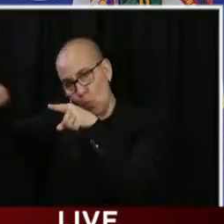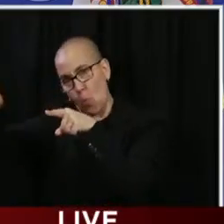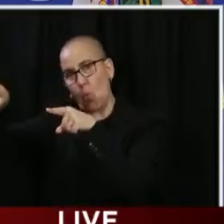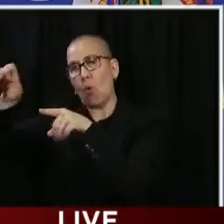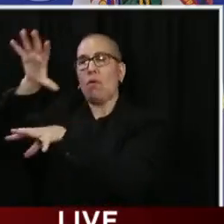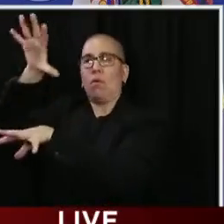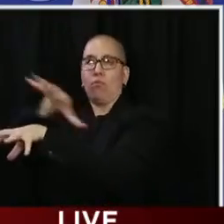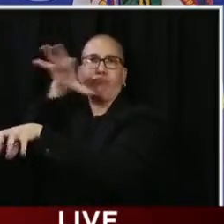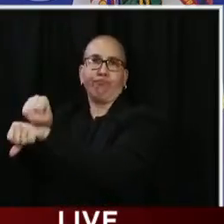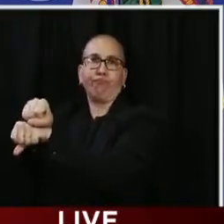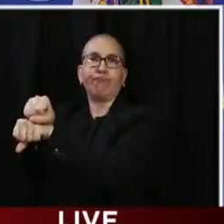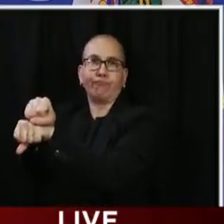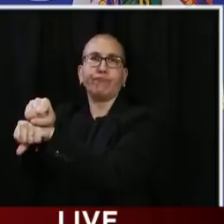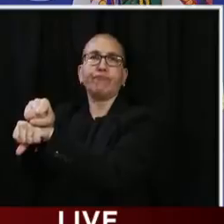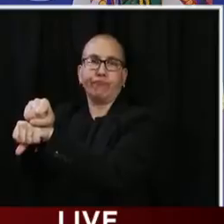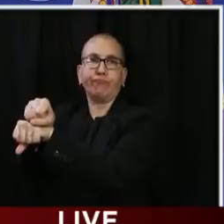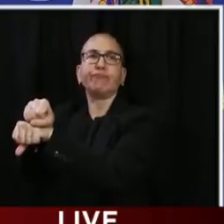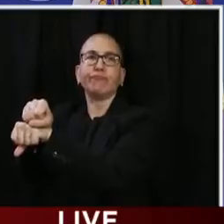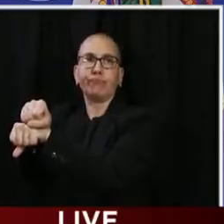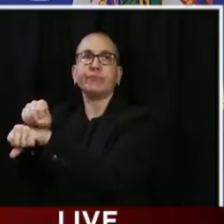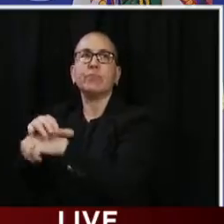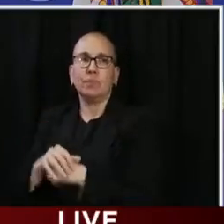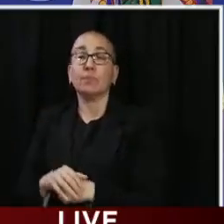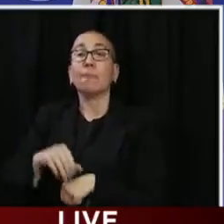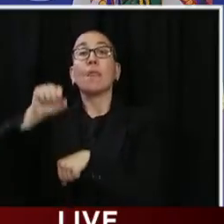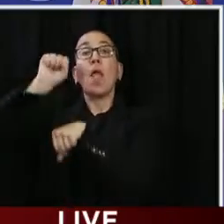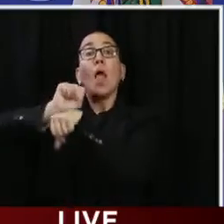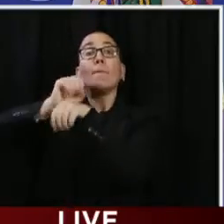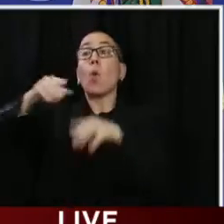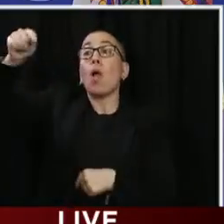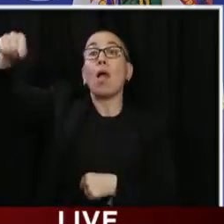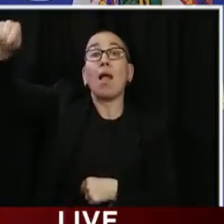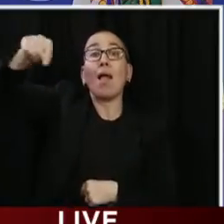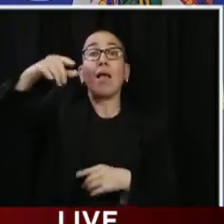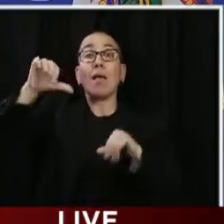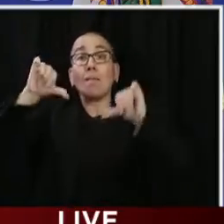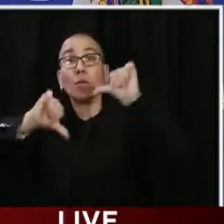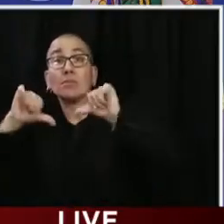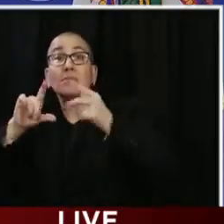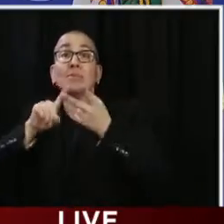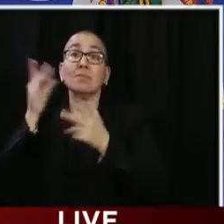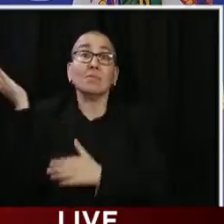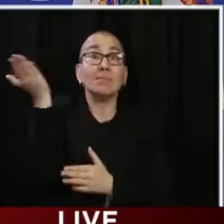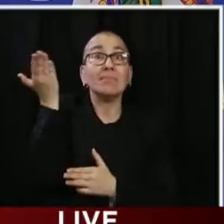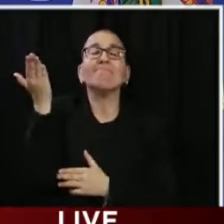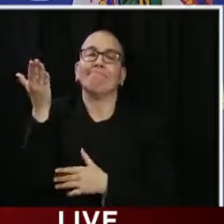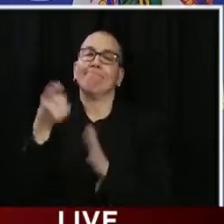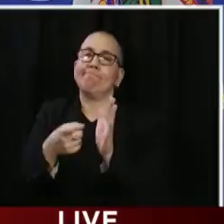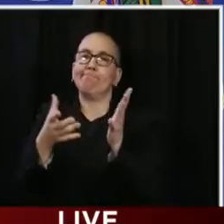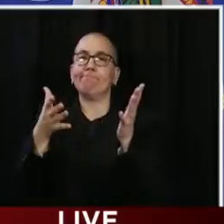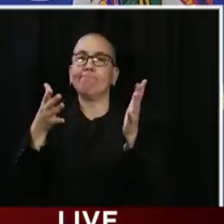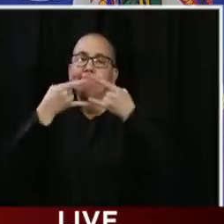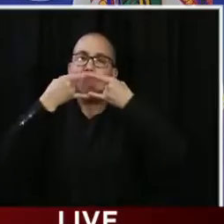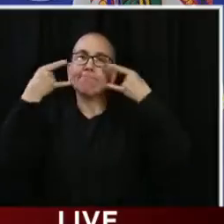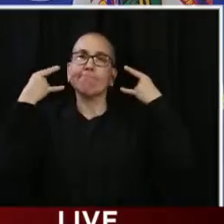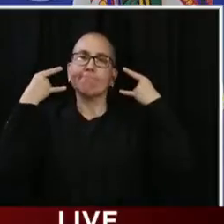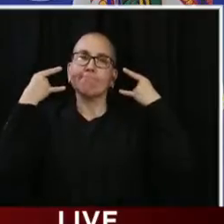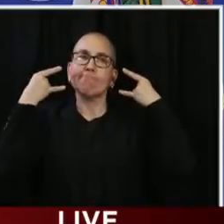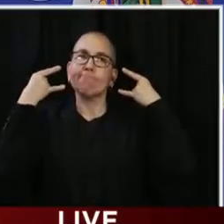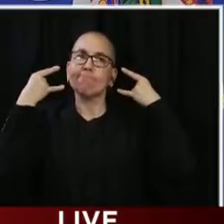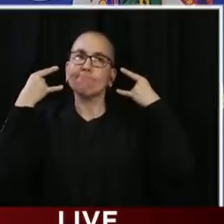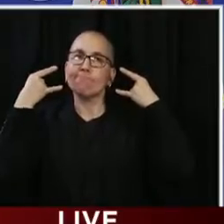strongly encouraging customers to wear masks too. And really, this is about the safety of workers, right? As workers come back into that environment, if customers are wearing masks,